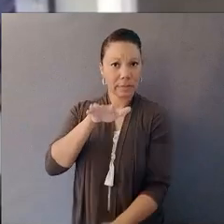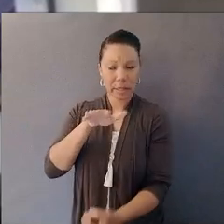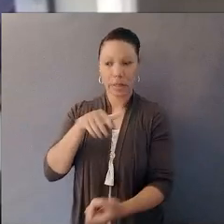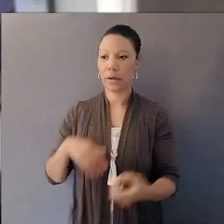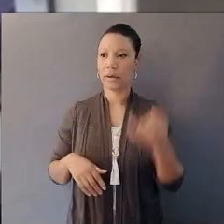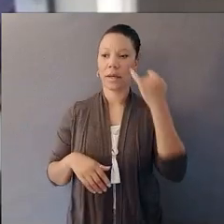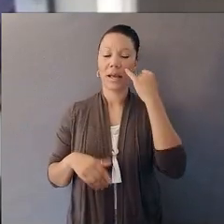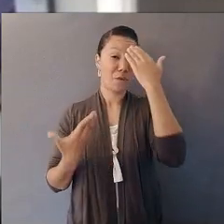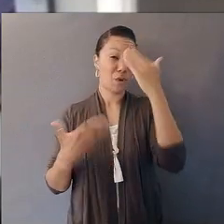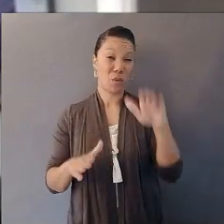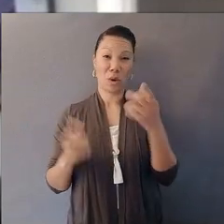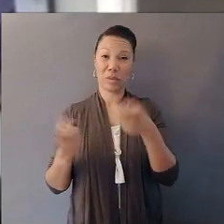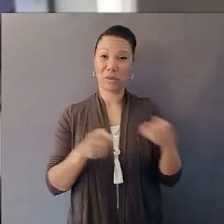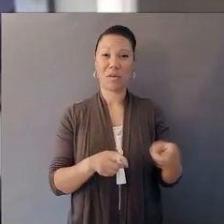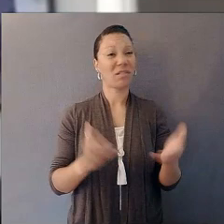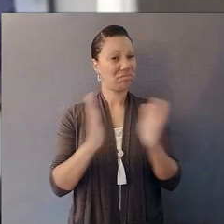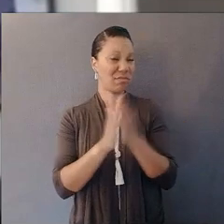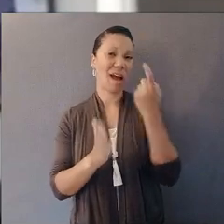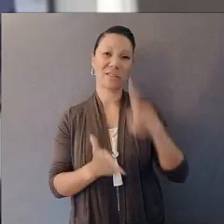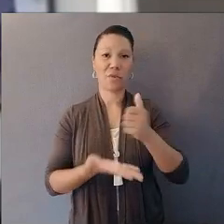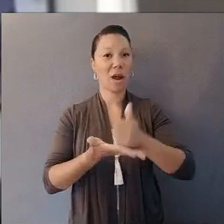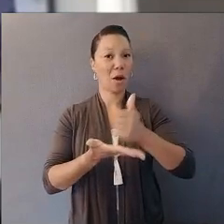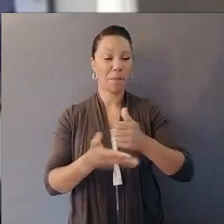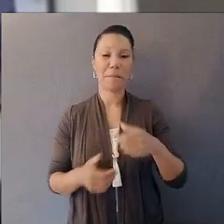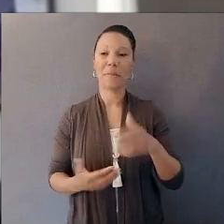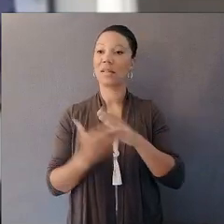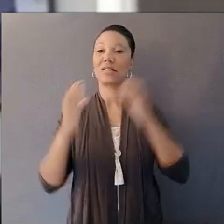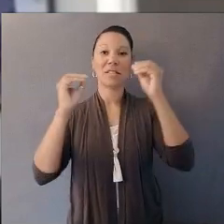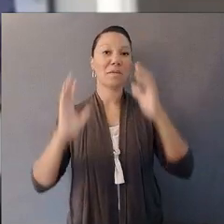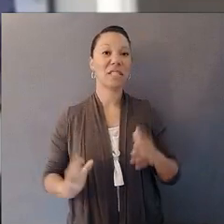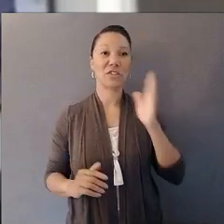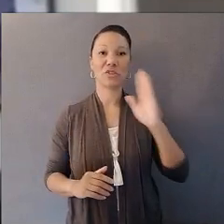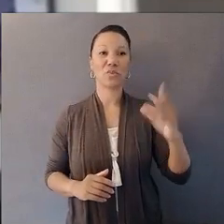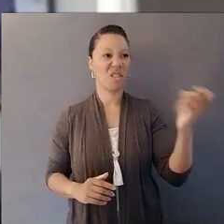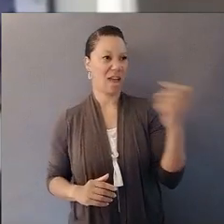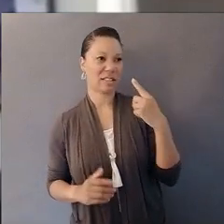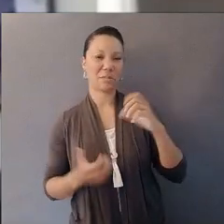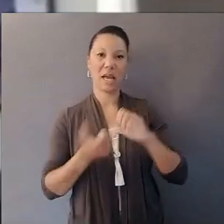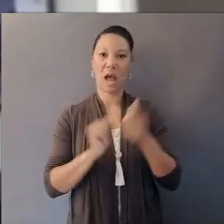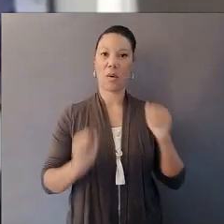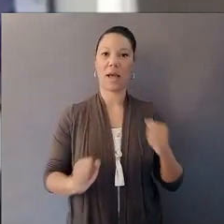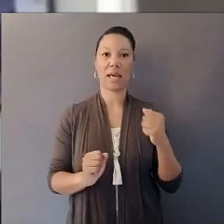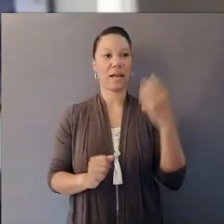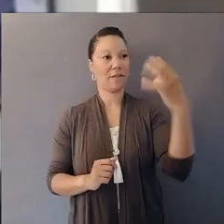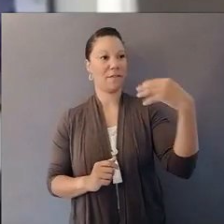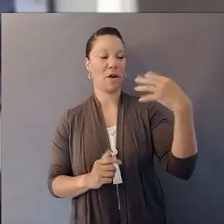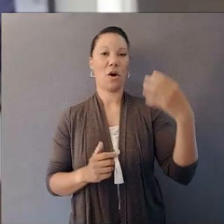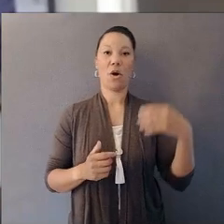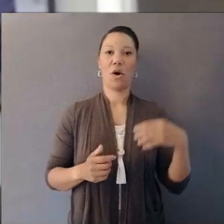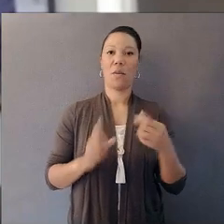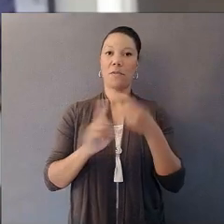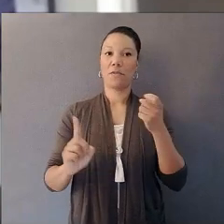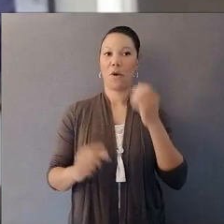with the question, ask. Like, I've seen teachers in my department jump up and text me asking about how they can film a video from their phone of a whiteboard at their